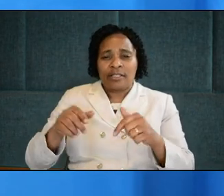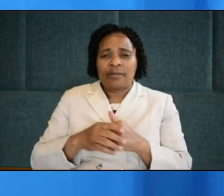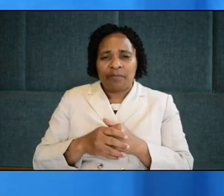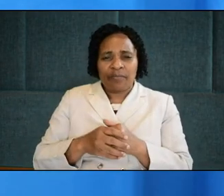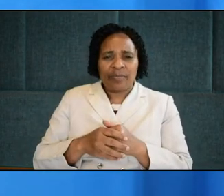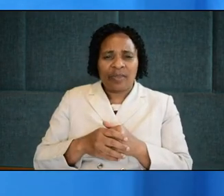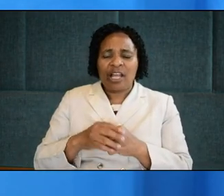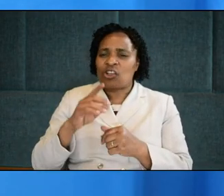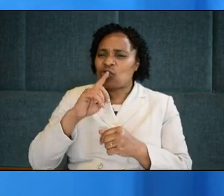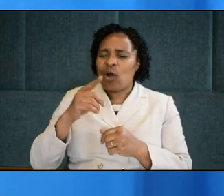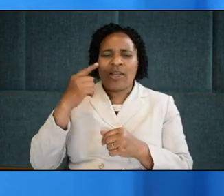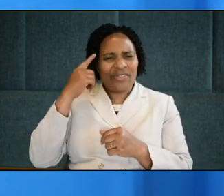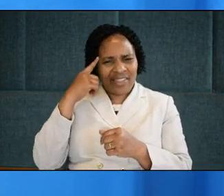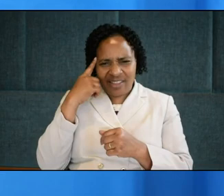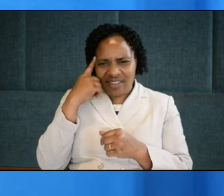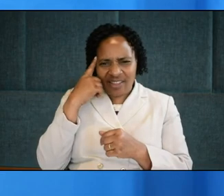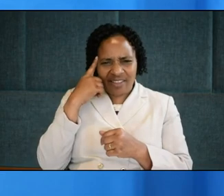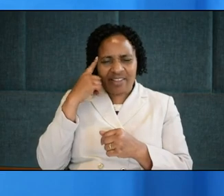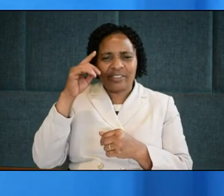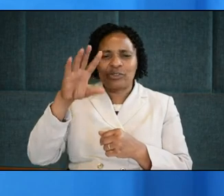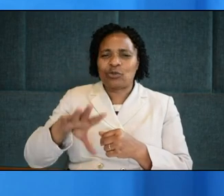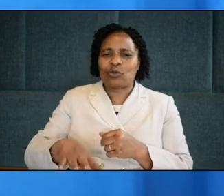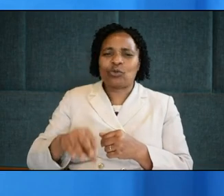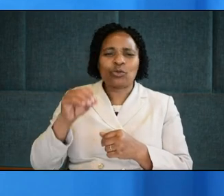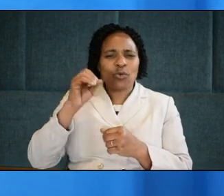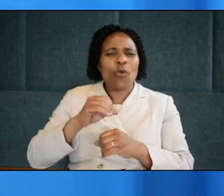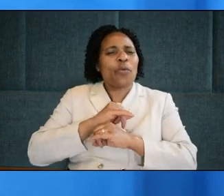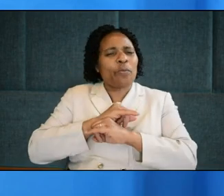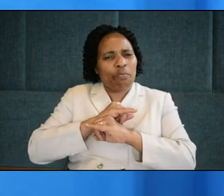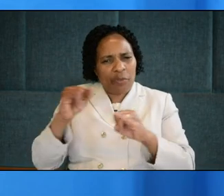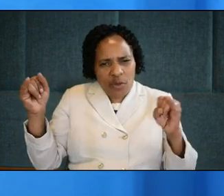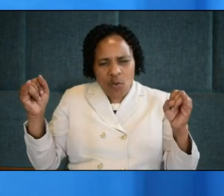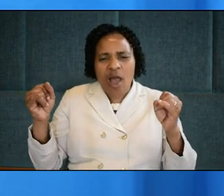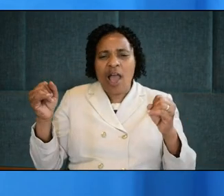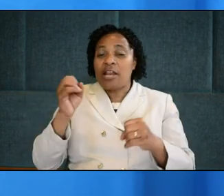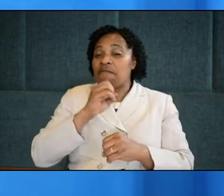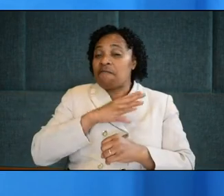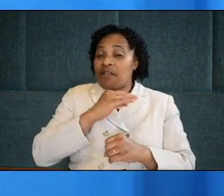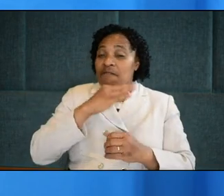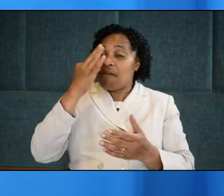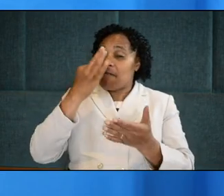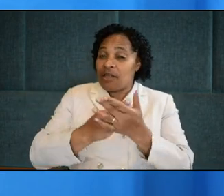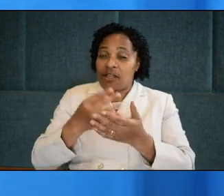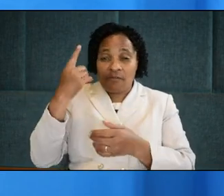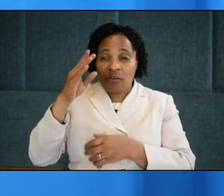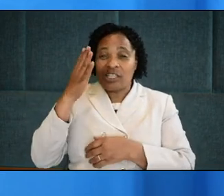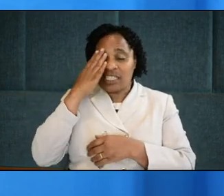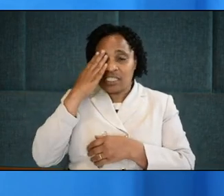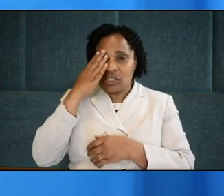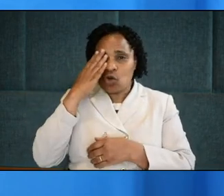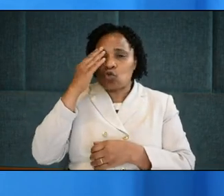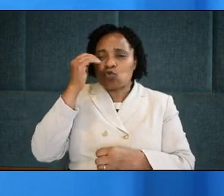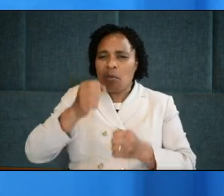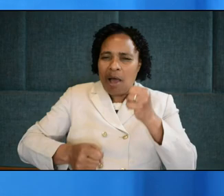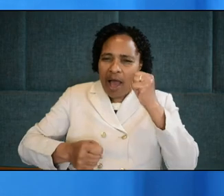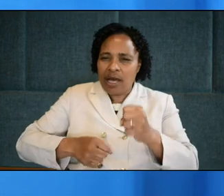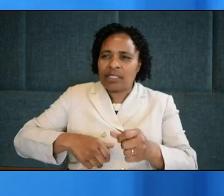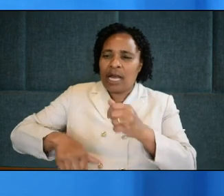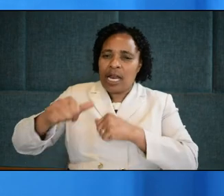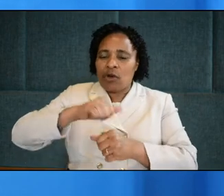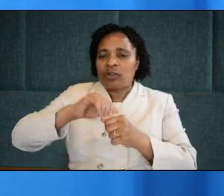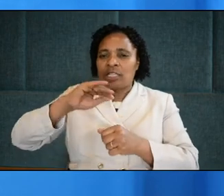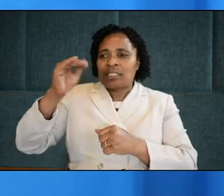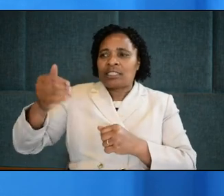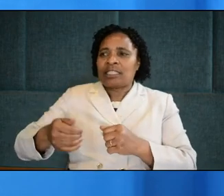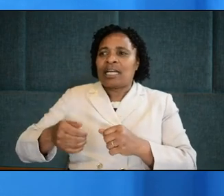like, I think it is just, it just took pure and sheer faith for the Israelites to march around a city and on the